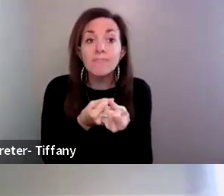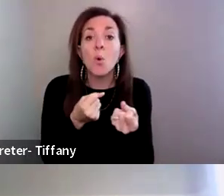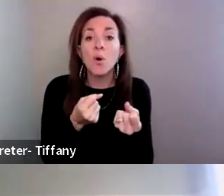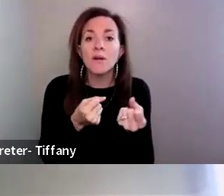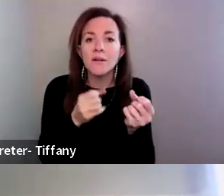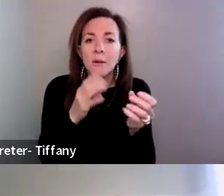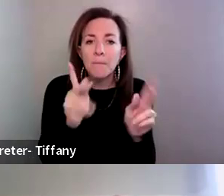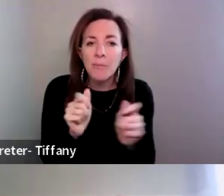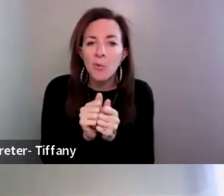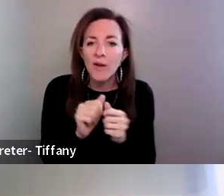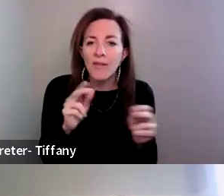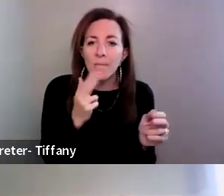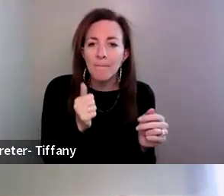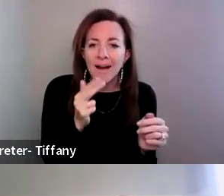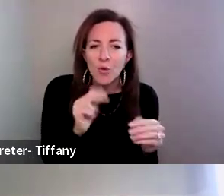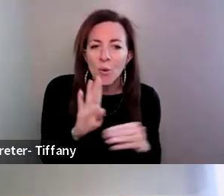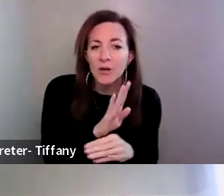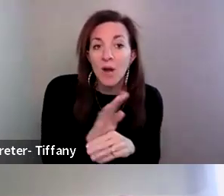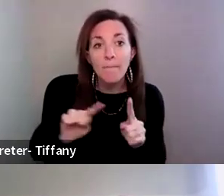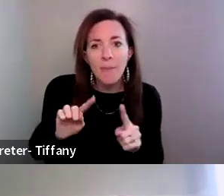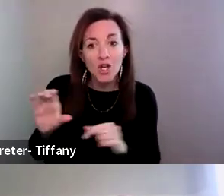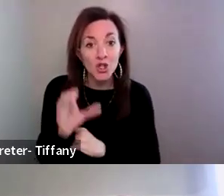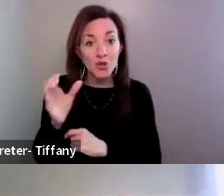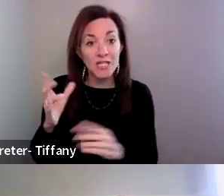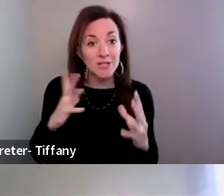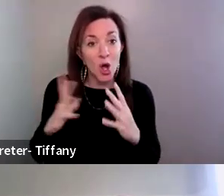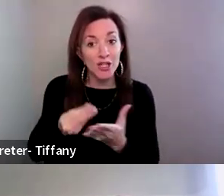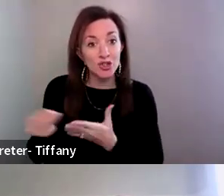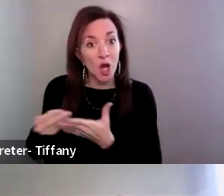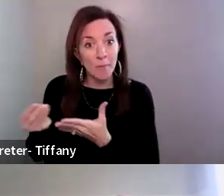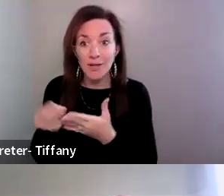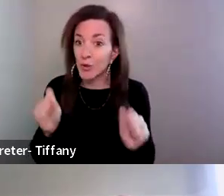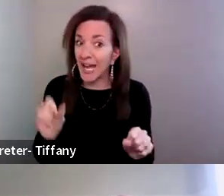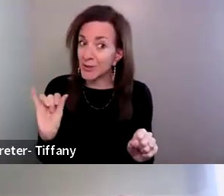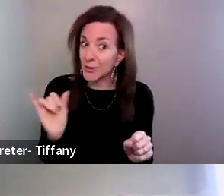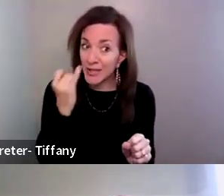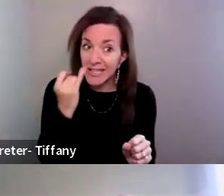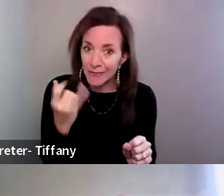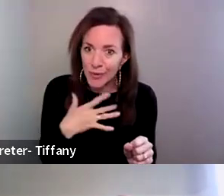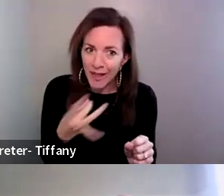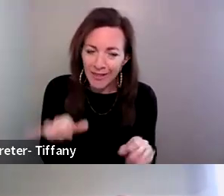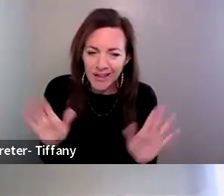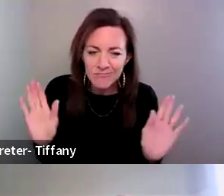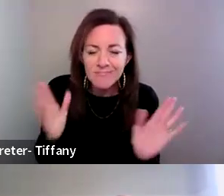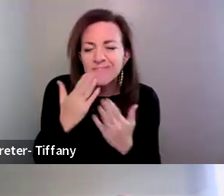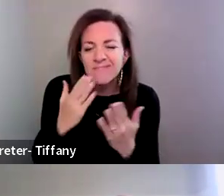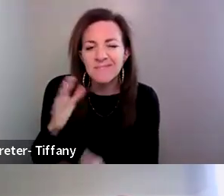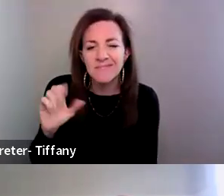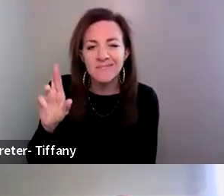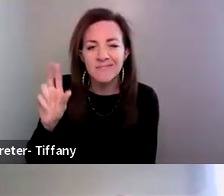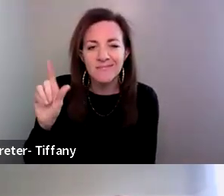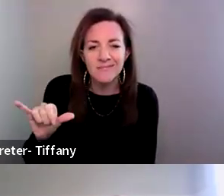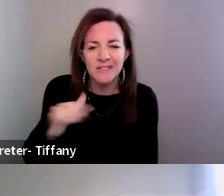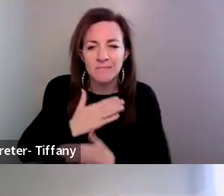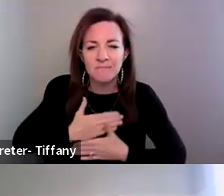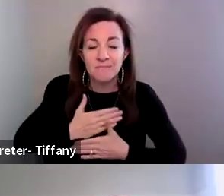you can get some Christmas shopping in or some holiday shopping in if you're somebody who does that. So thank you so much, Carly. Appreciate it. And I know